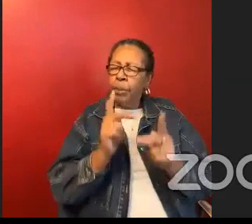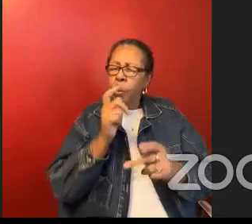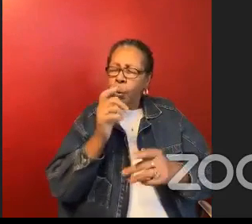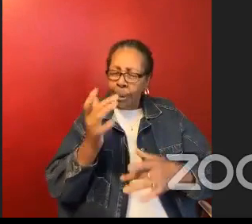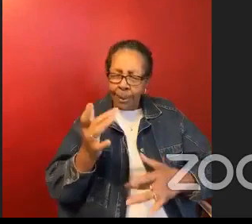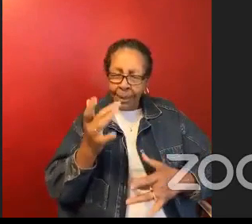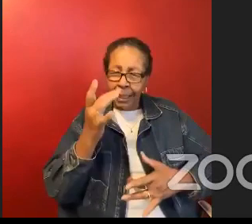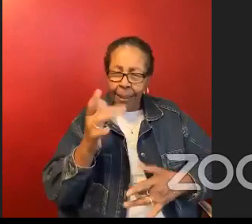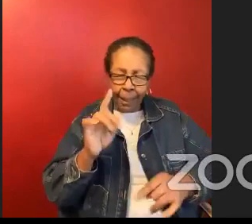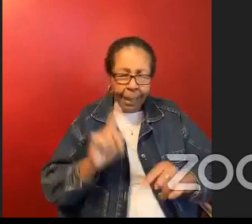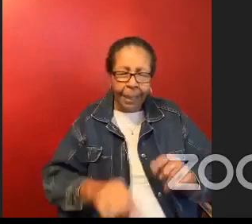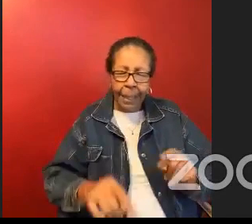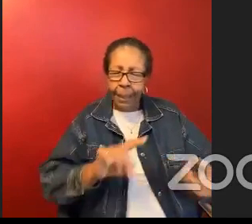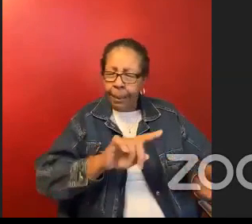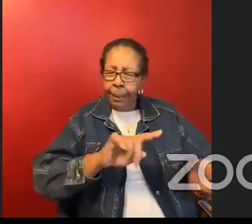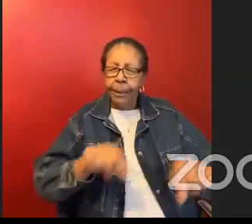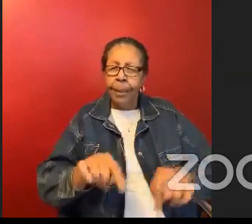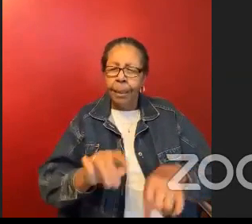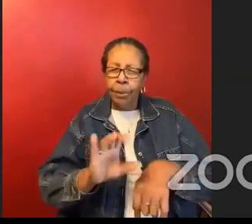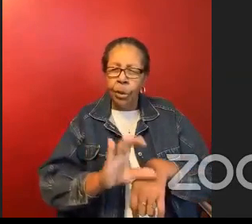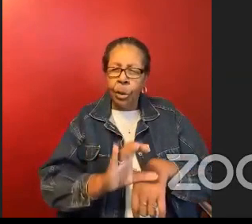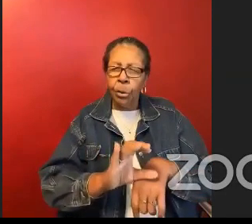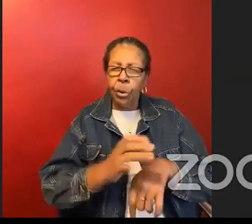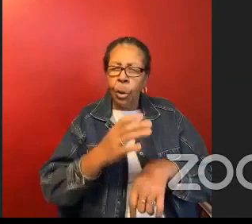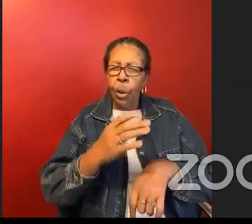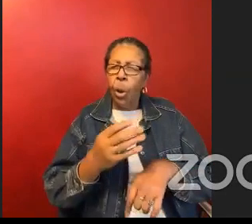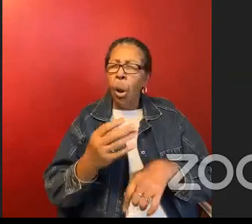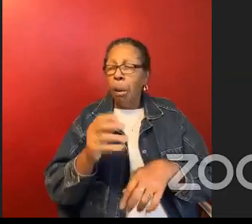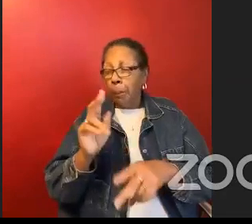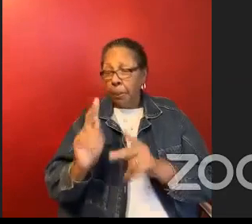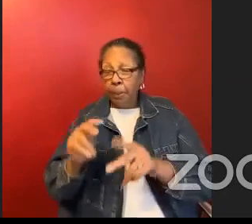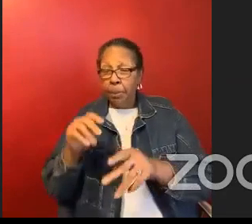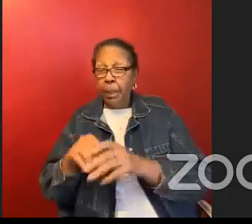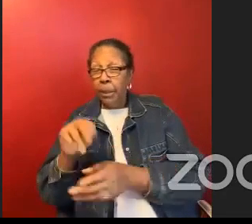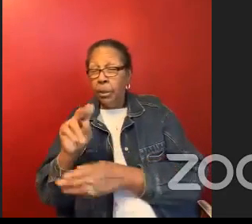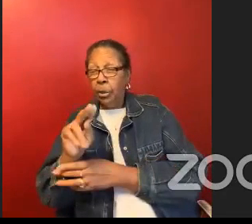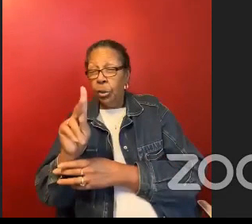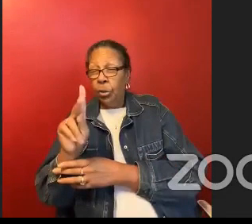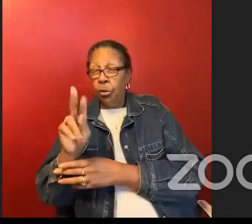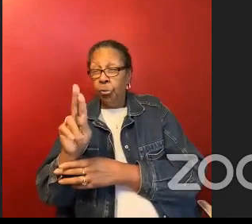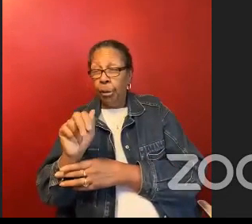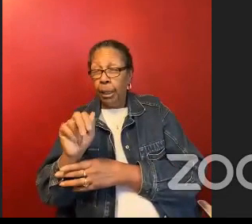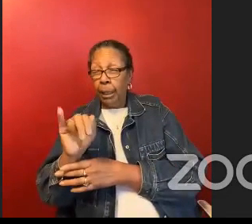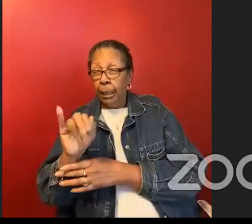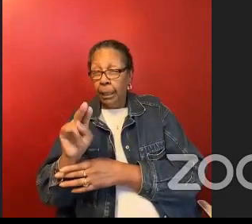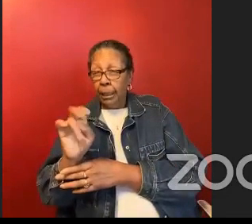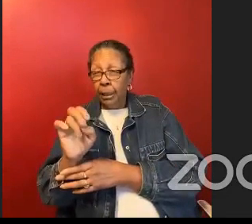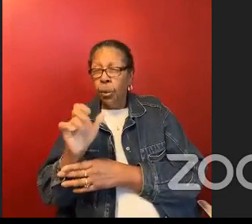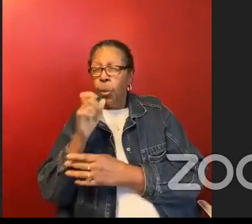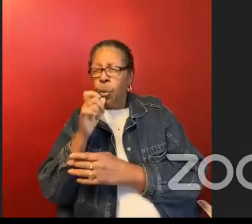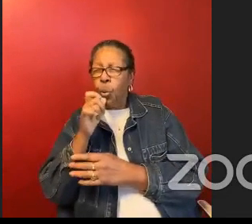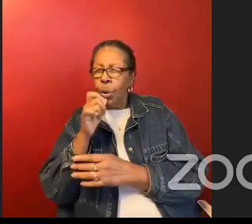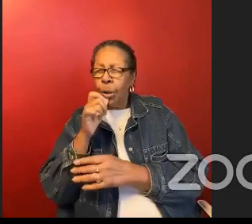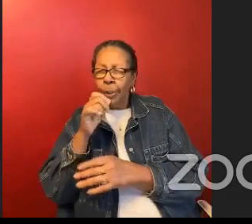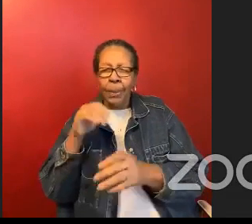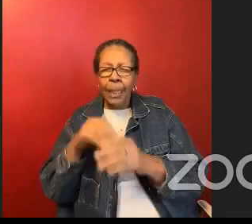shut in. Be with those who are in Ukraine, who are in acts of war, acts of